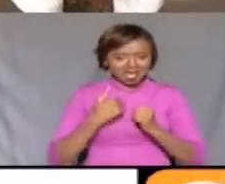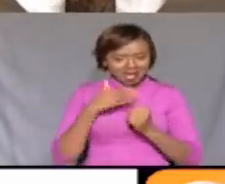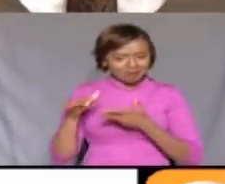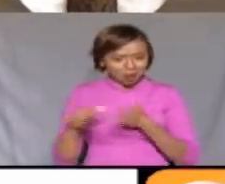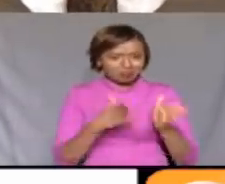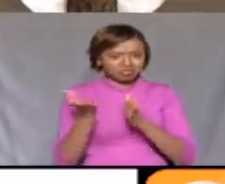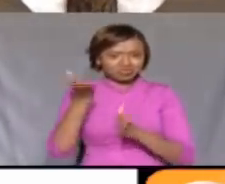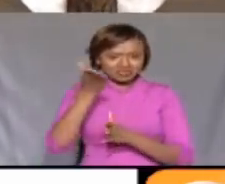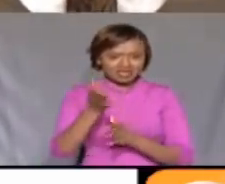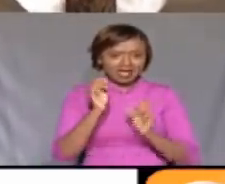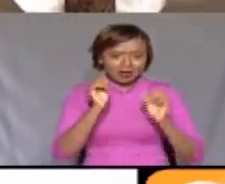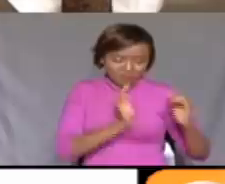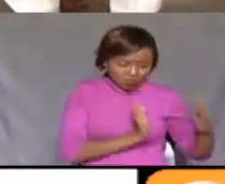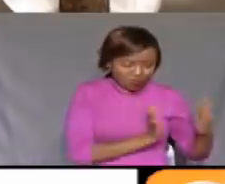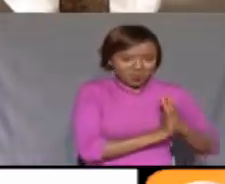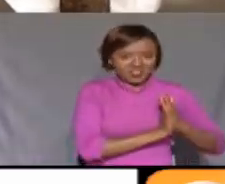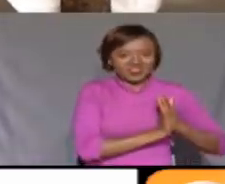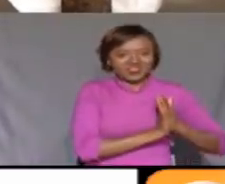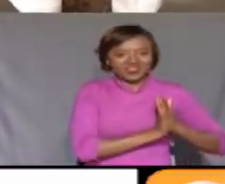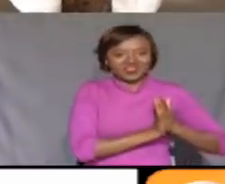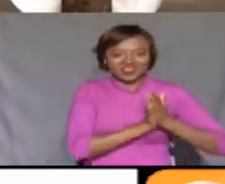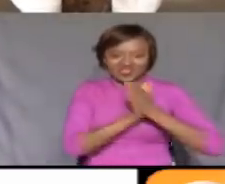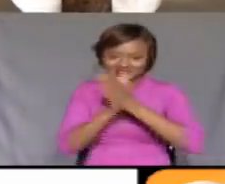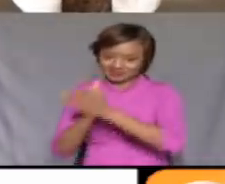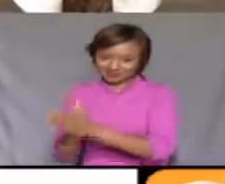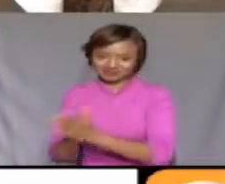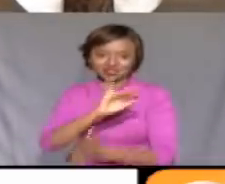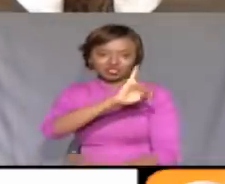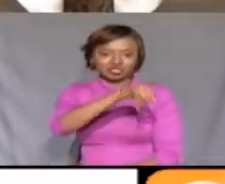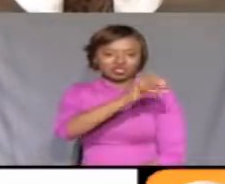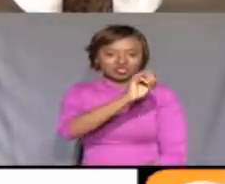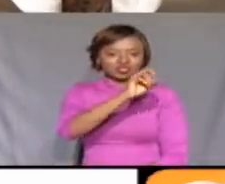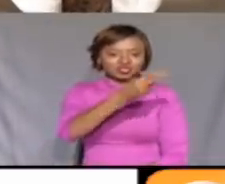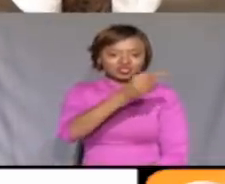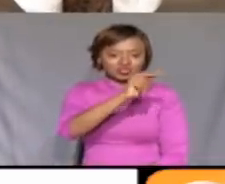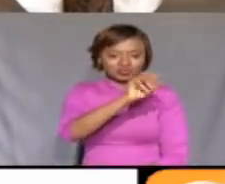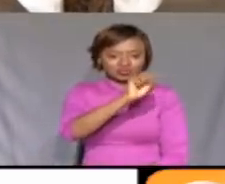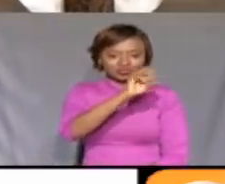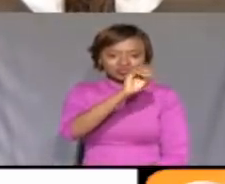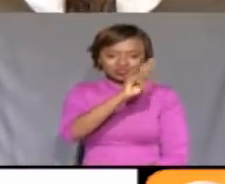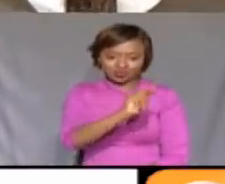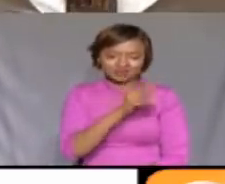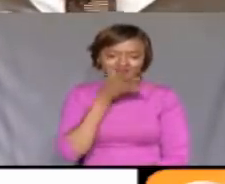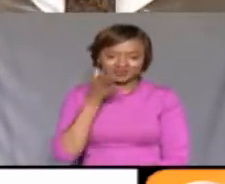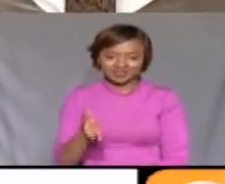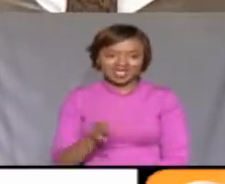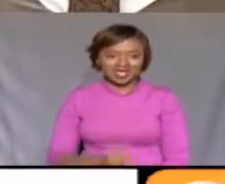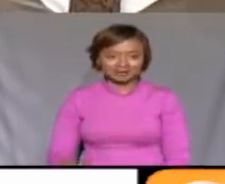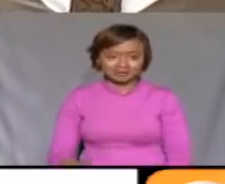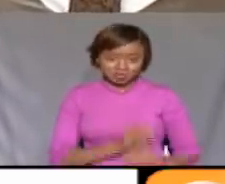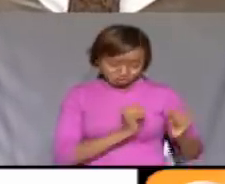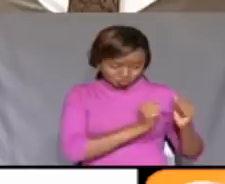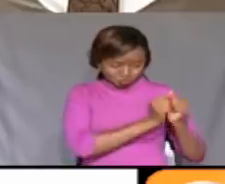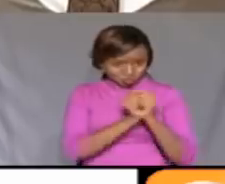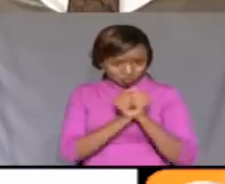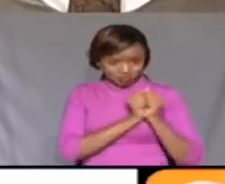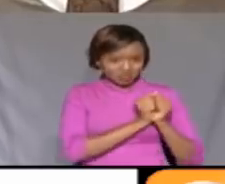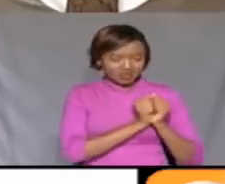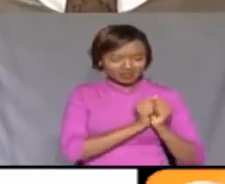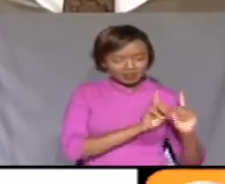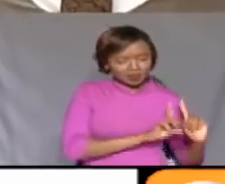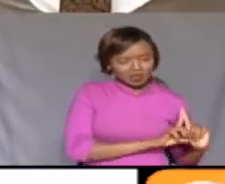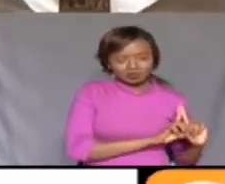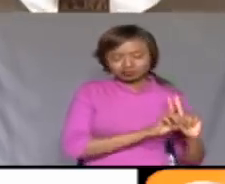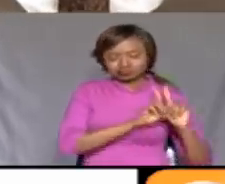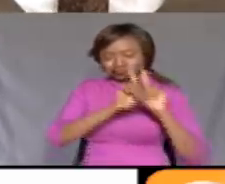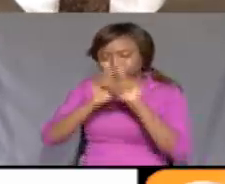opportunity to move with cameraman Johnson Barasa to the SABC. Together, we began